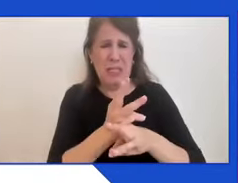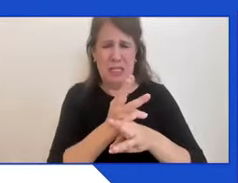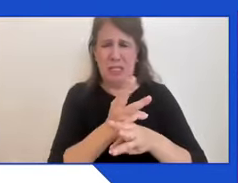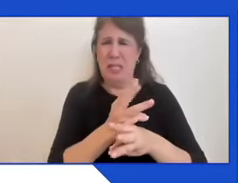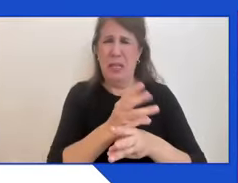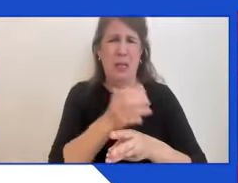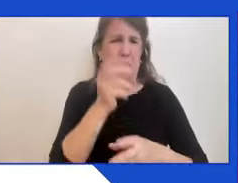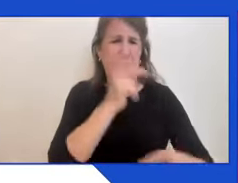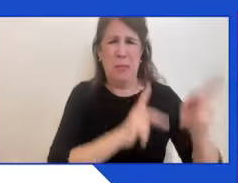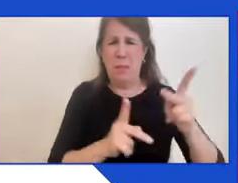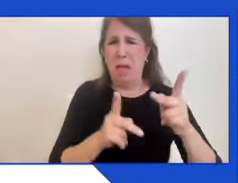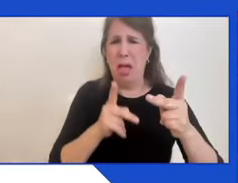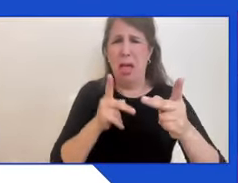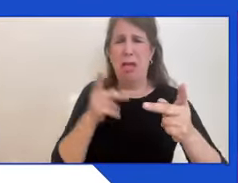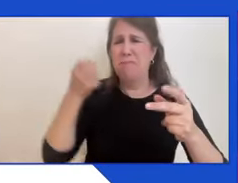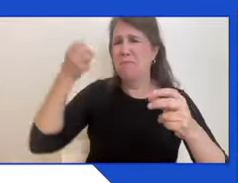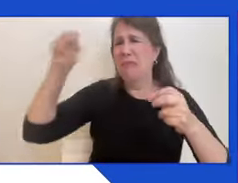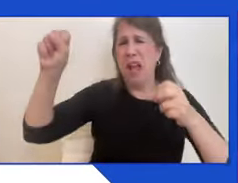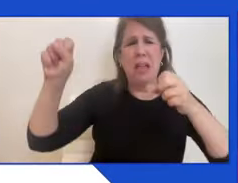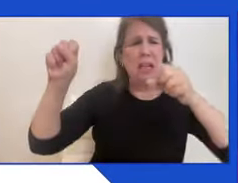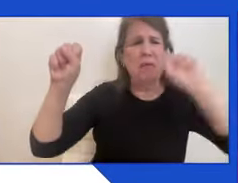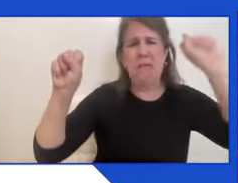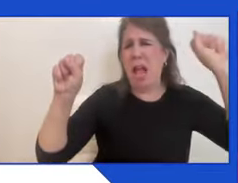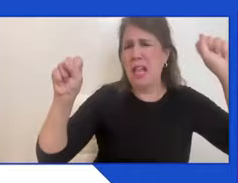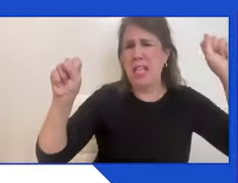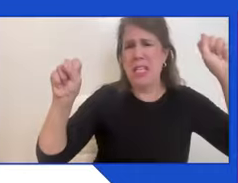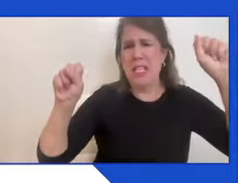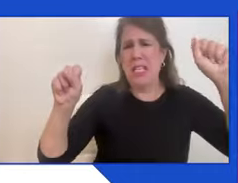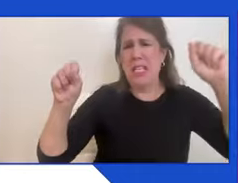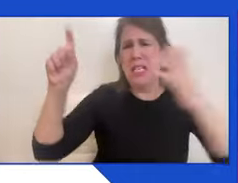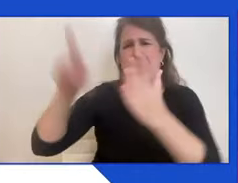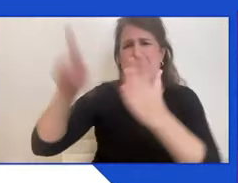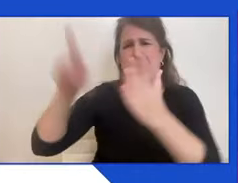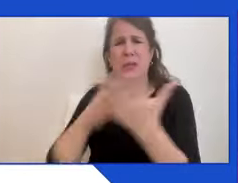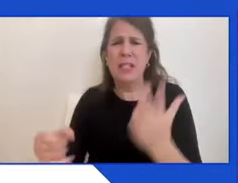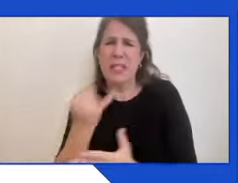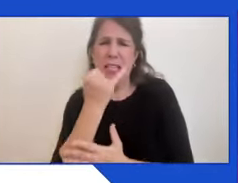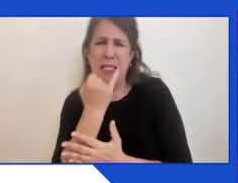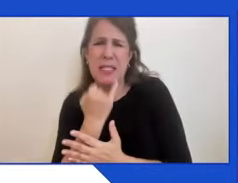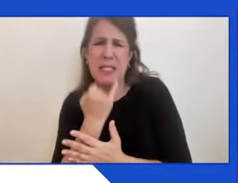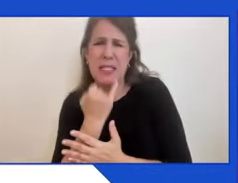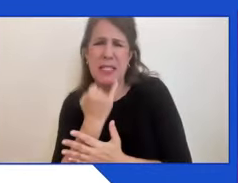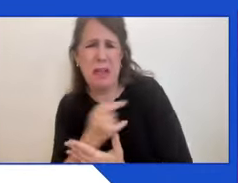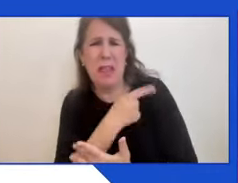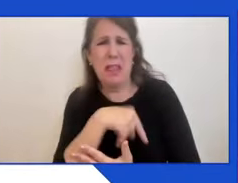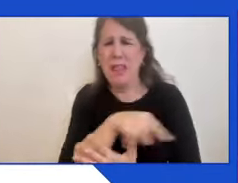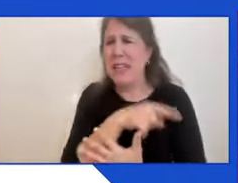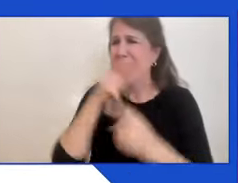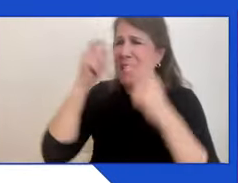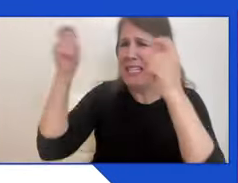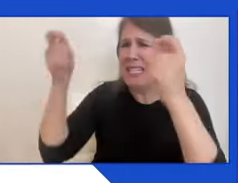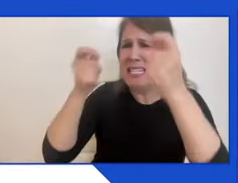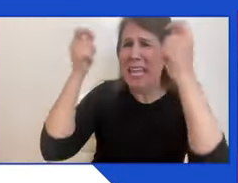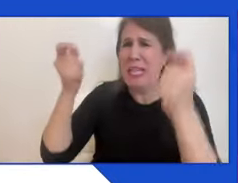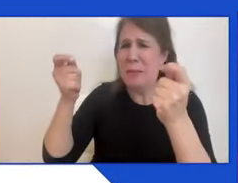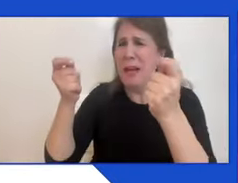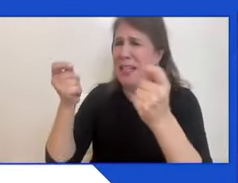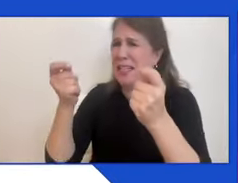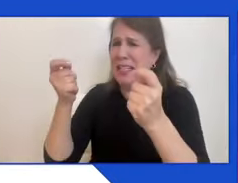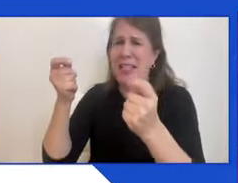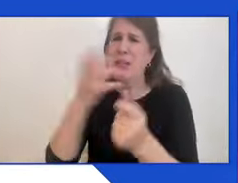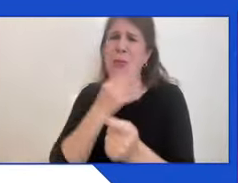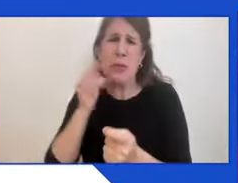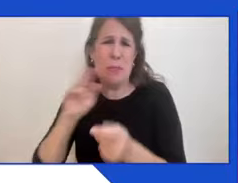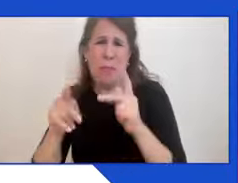Israel, glorifying Hamas, and celebrating the murder of Jews. We are witnessing